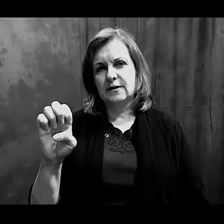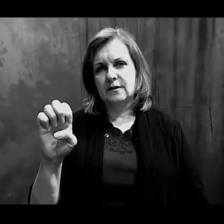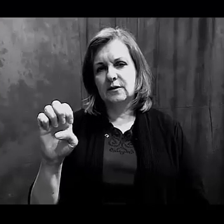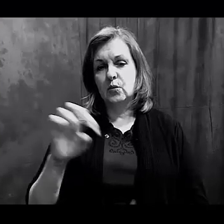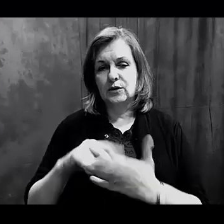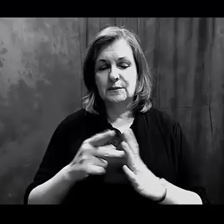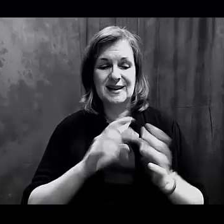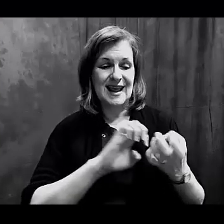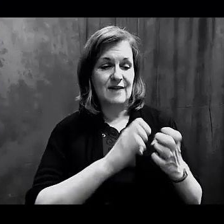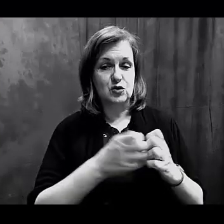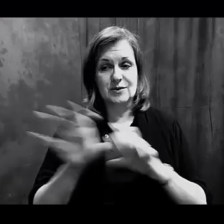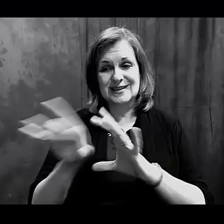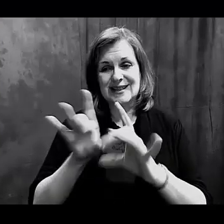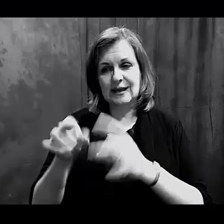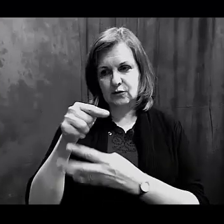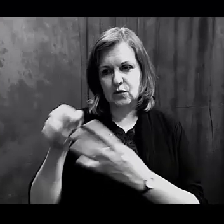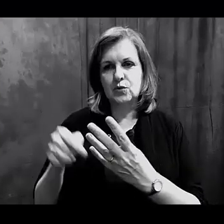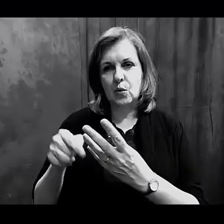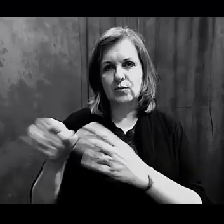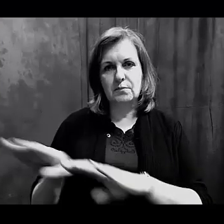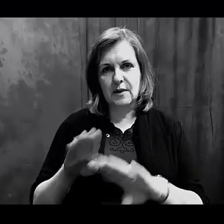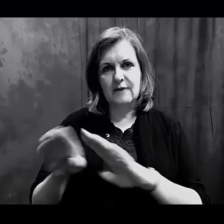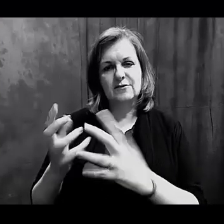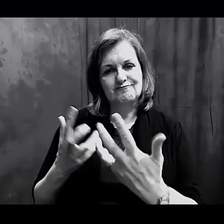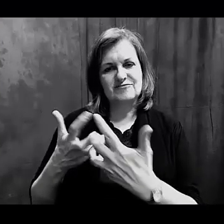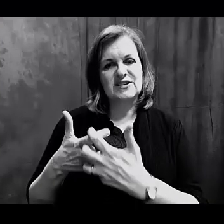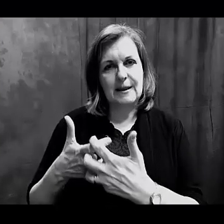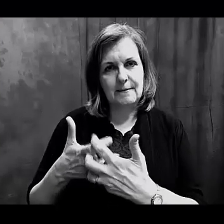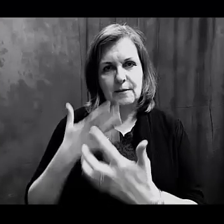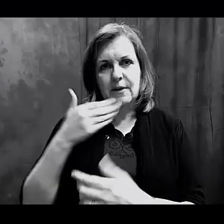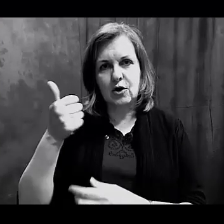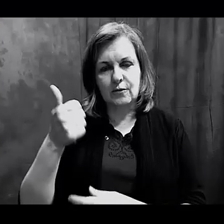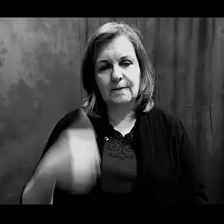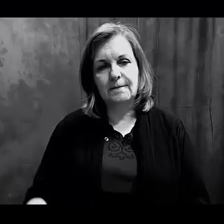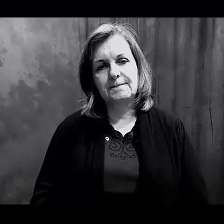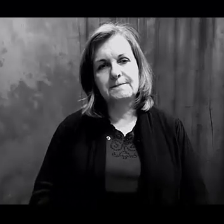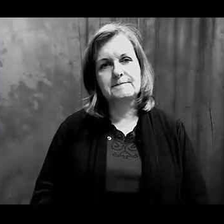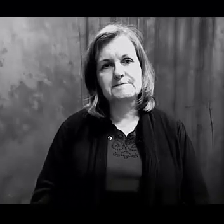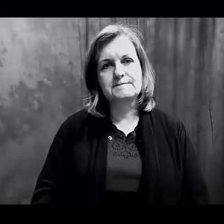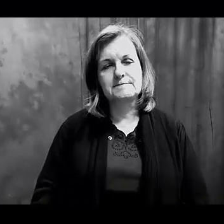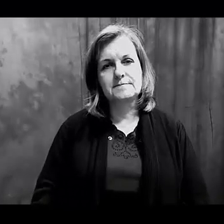So that means that evolution is selecting for them.